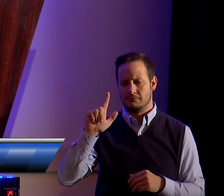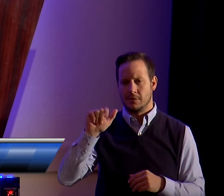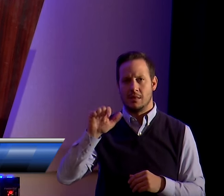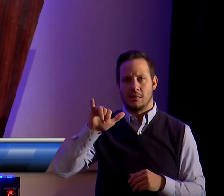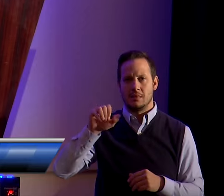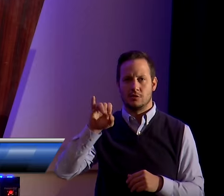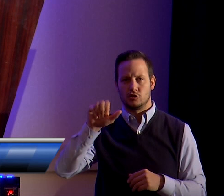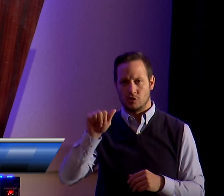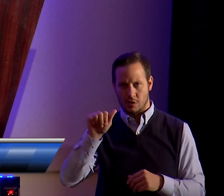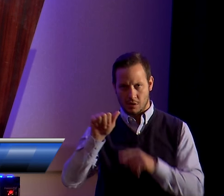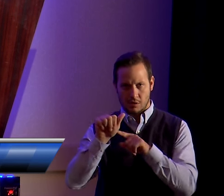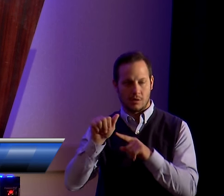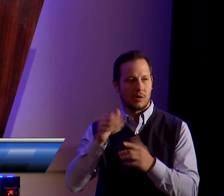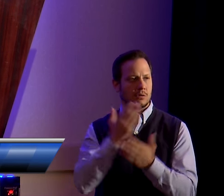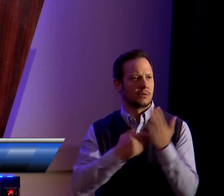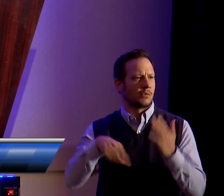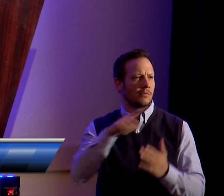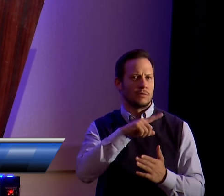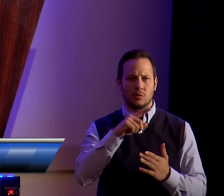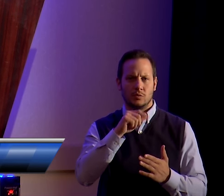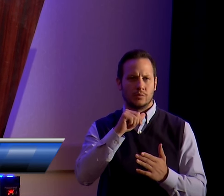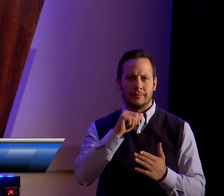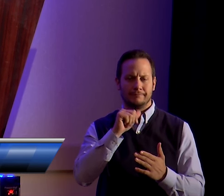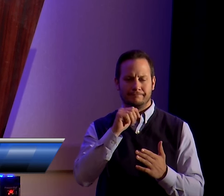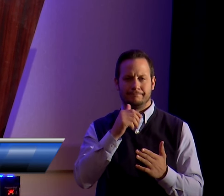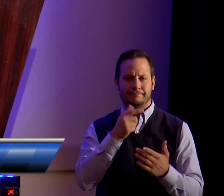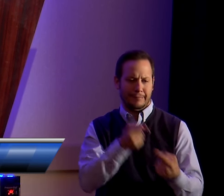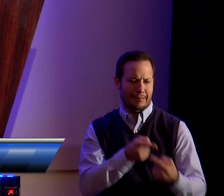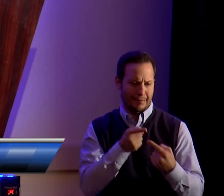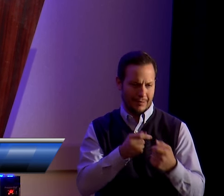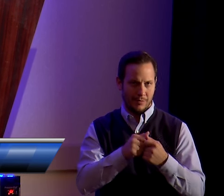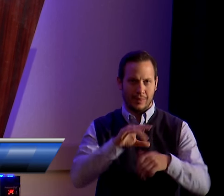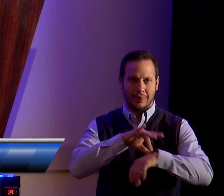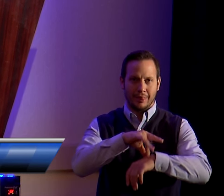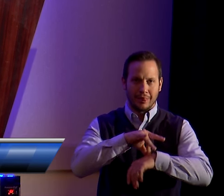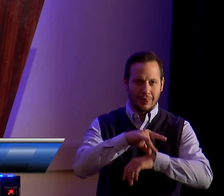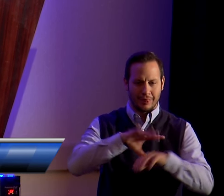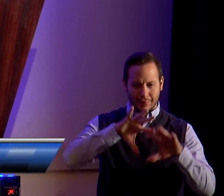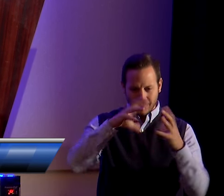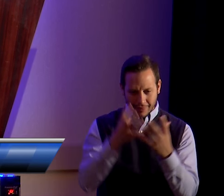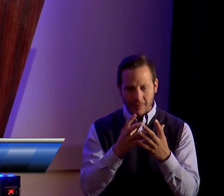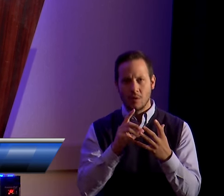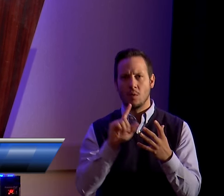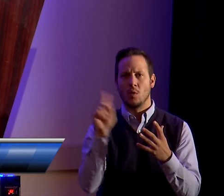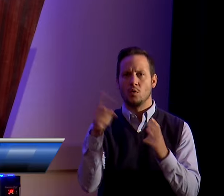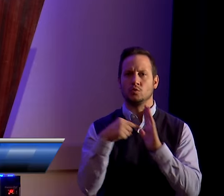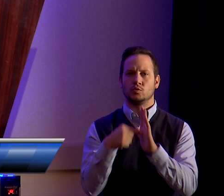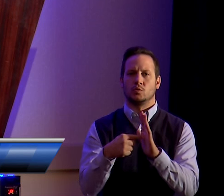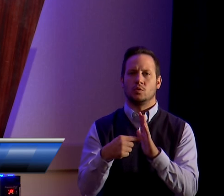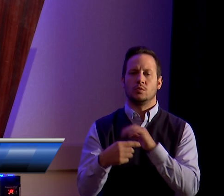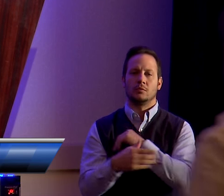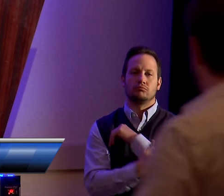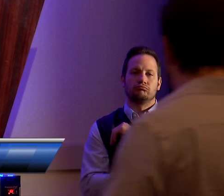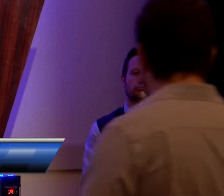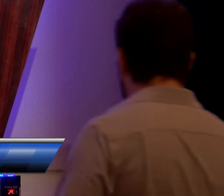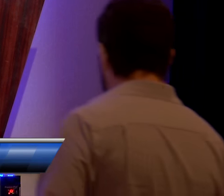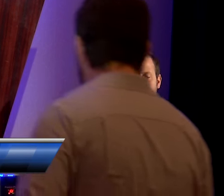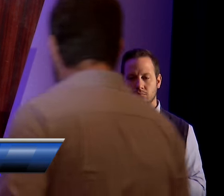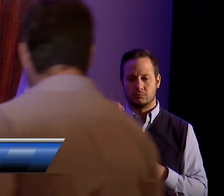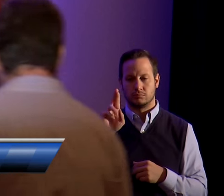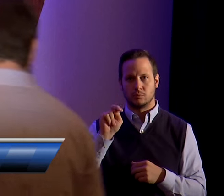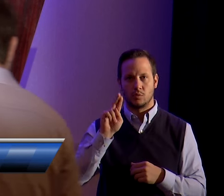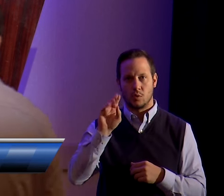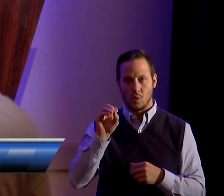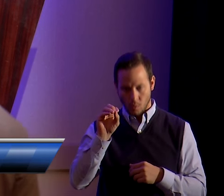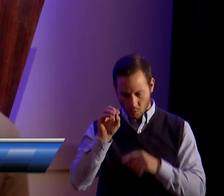are geographically challenged where Borneo is. But since a Malaysian airline that has been